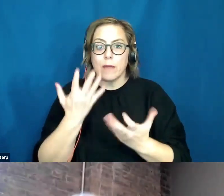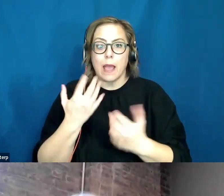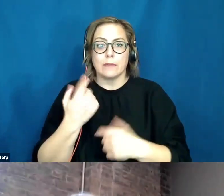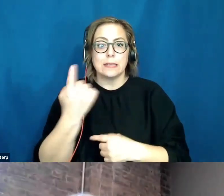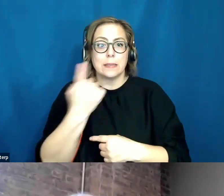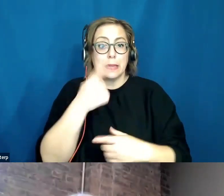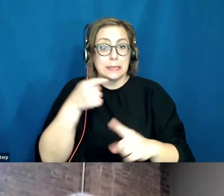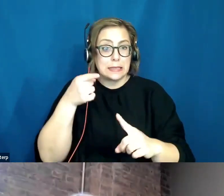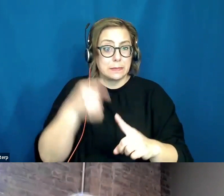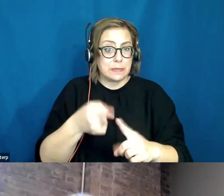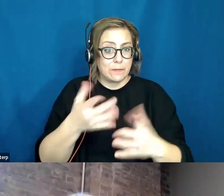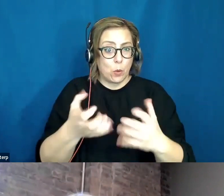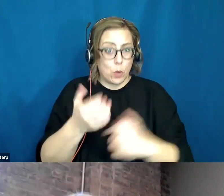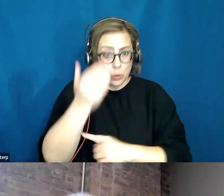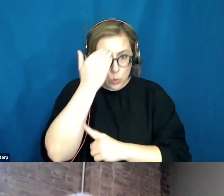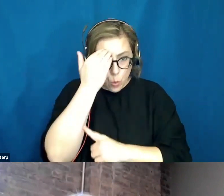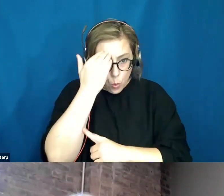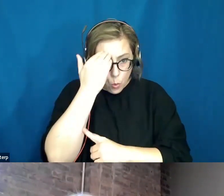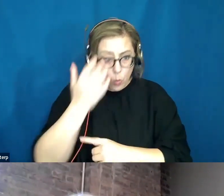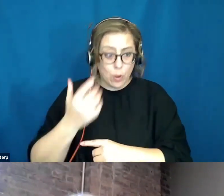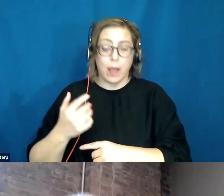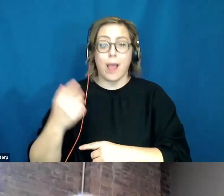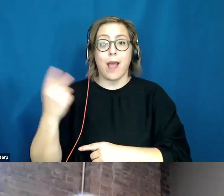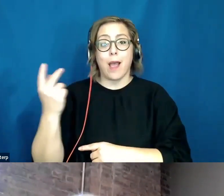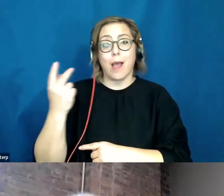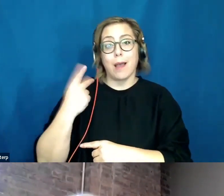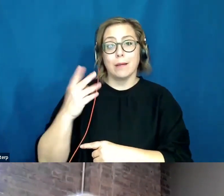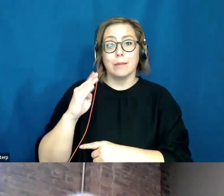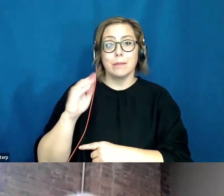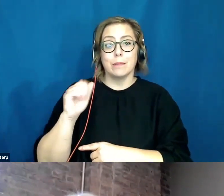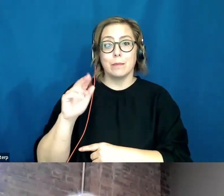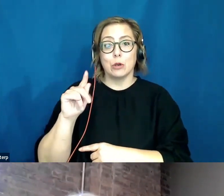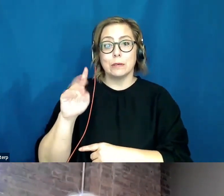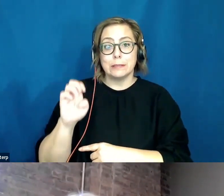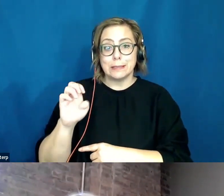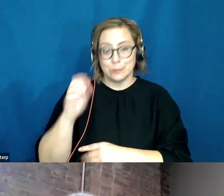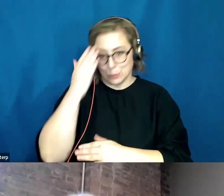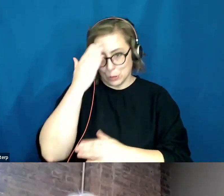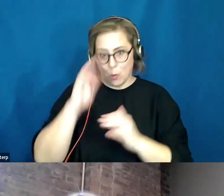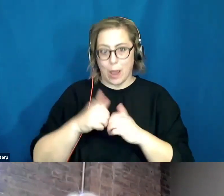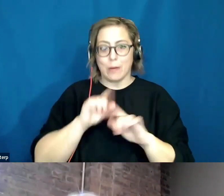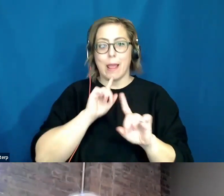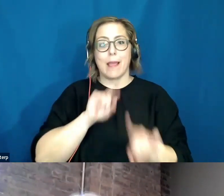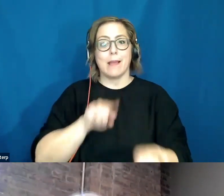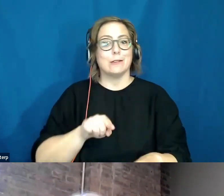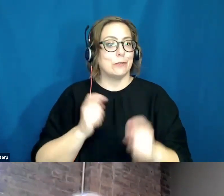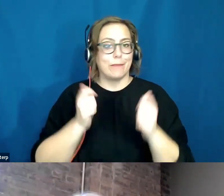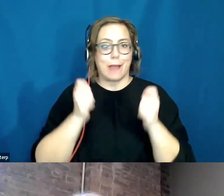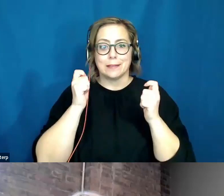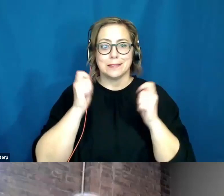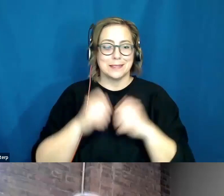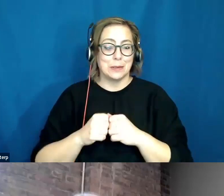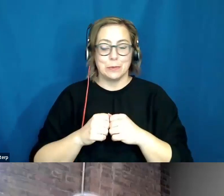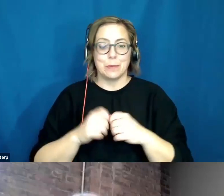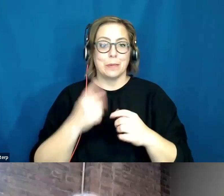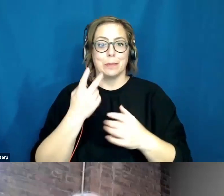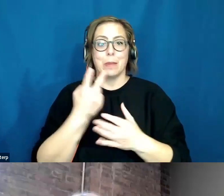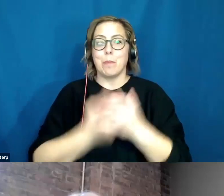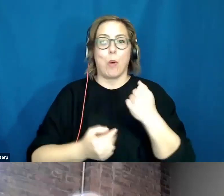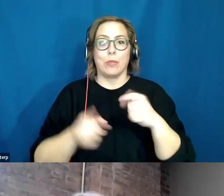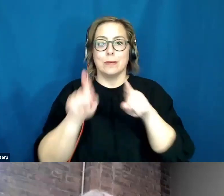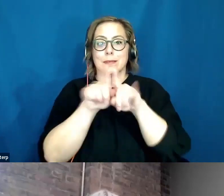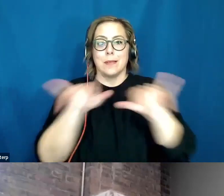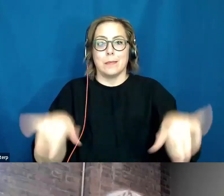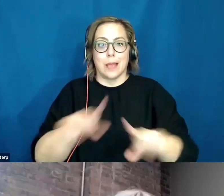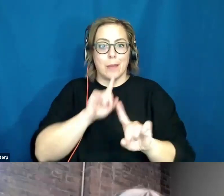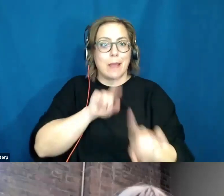do. And Martina and I have been at this long enough to know how to answer questions in unison. Is there anything